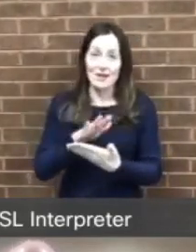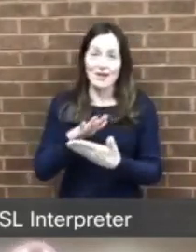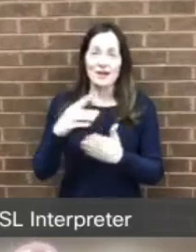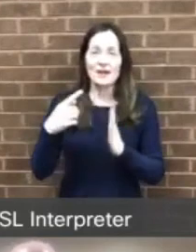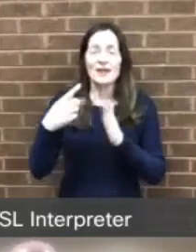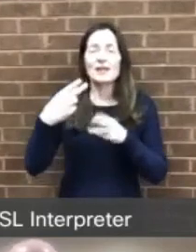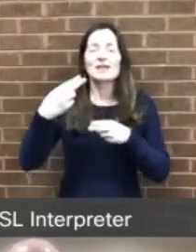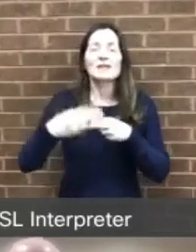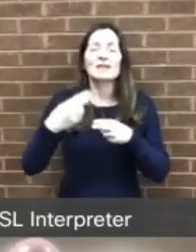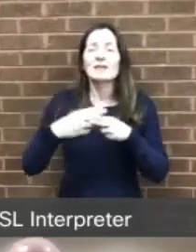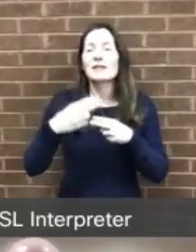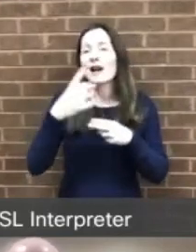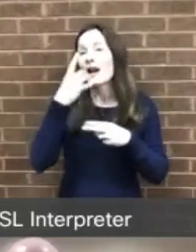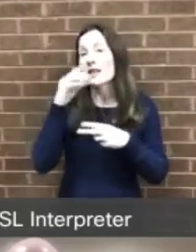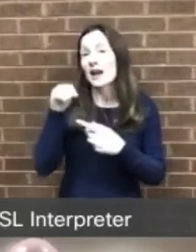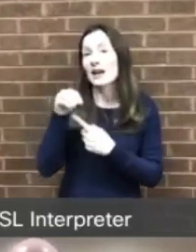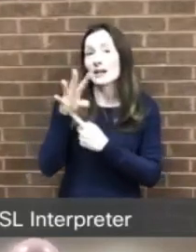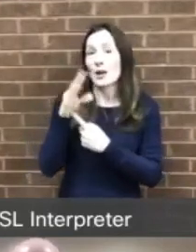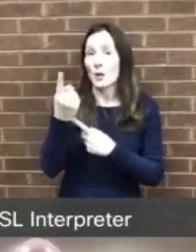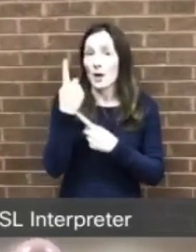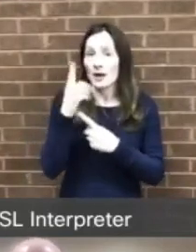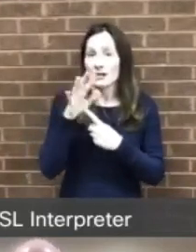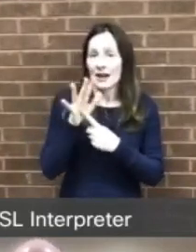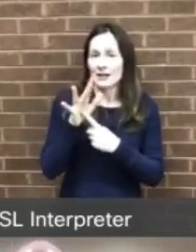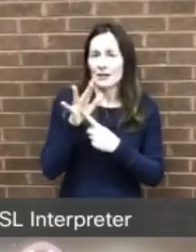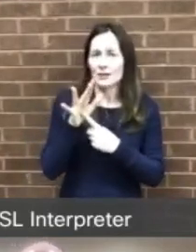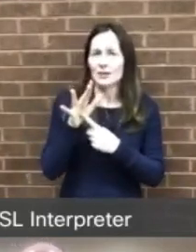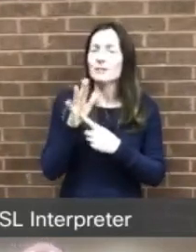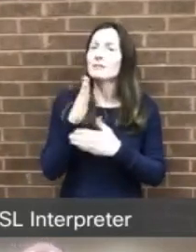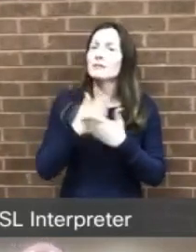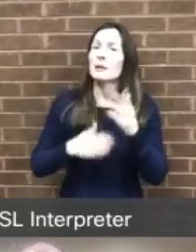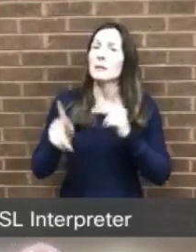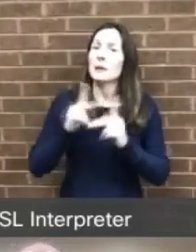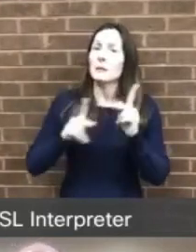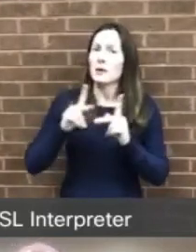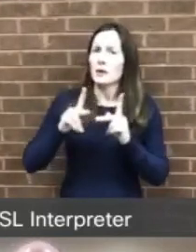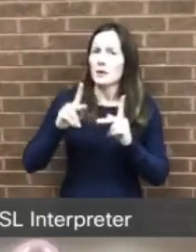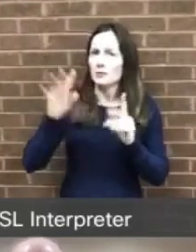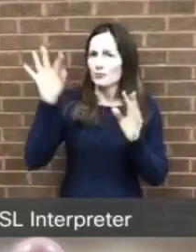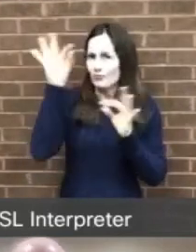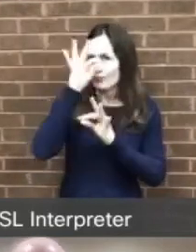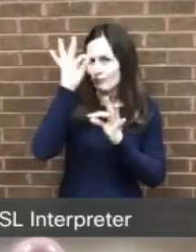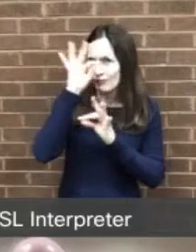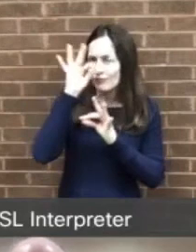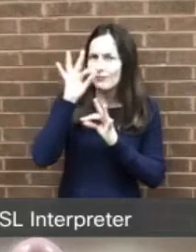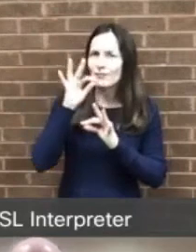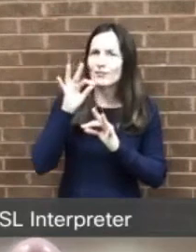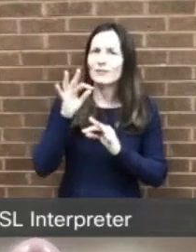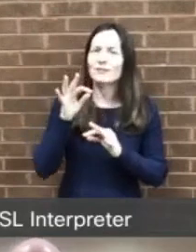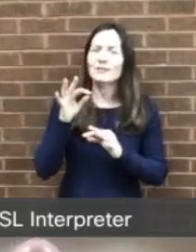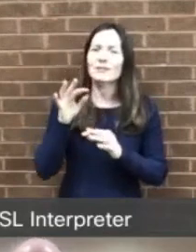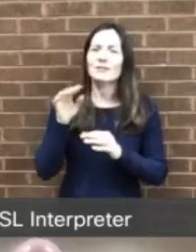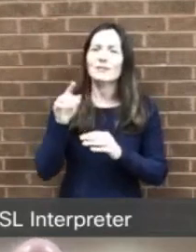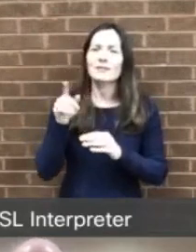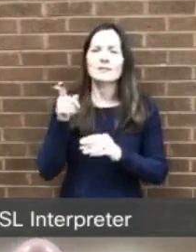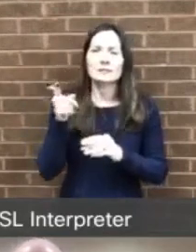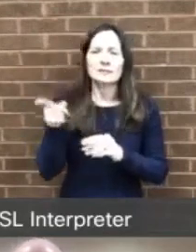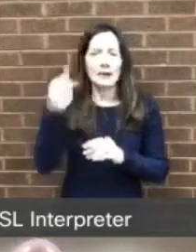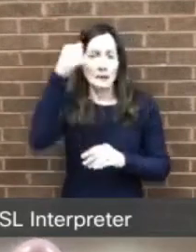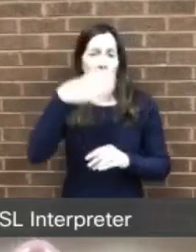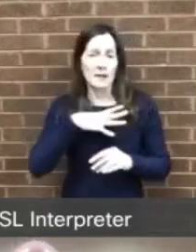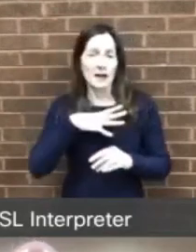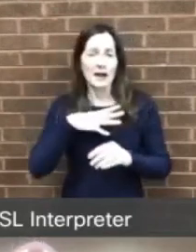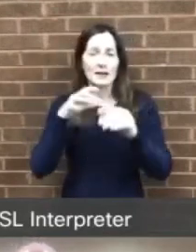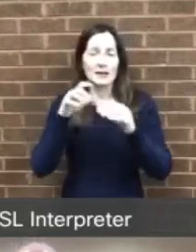Candle. Many people don't realize that Peter Yarrow from that group is Jewish. And when he wrote the song,